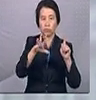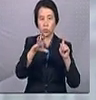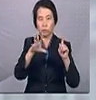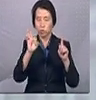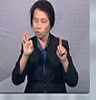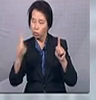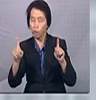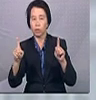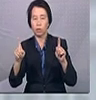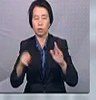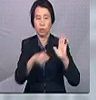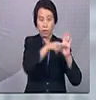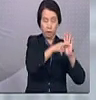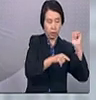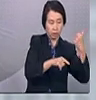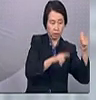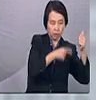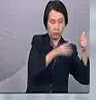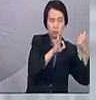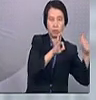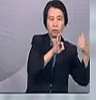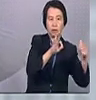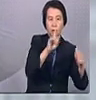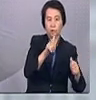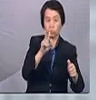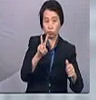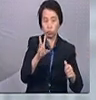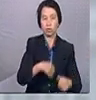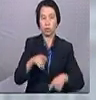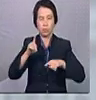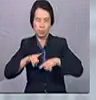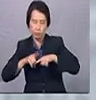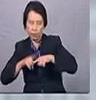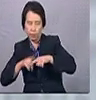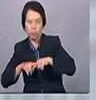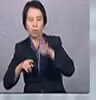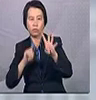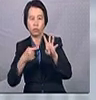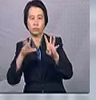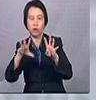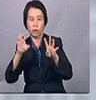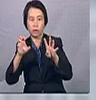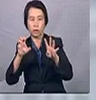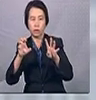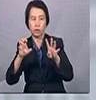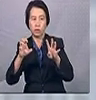1,591, negative 10,912, pending 4,500. Nonetheless, we would like to take